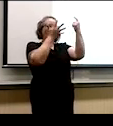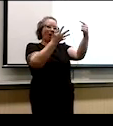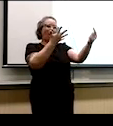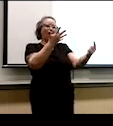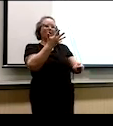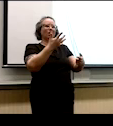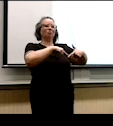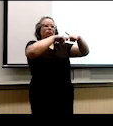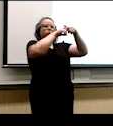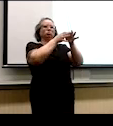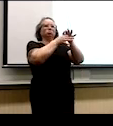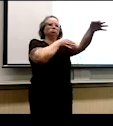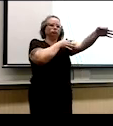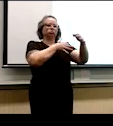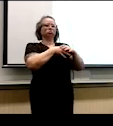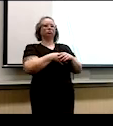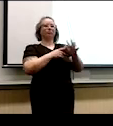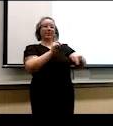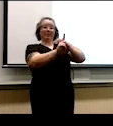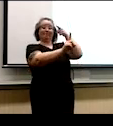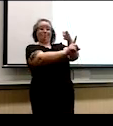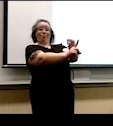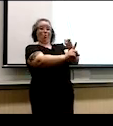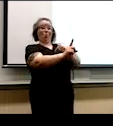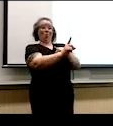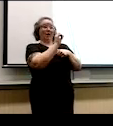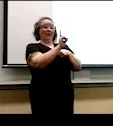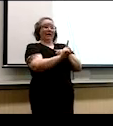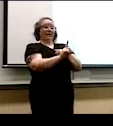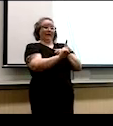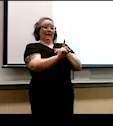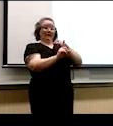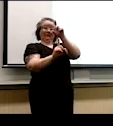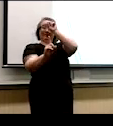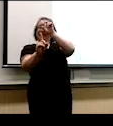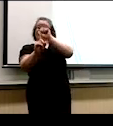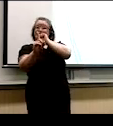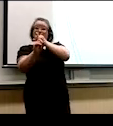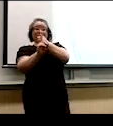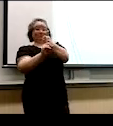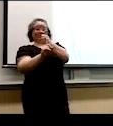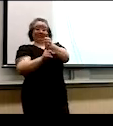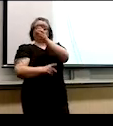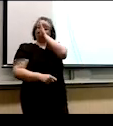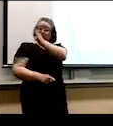will never be able to give an advanced directive for